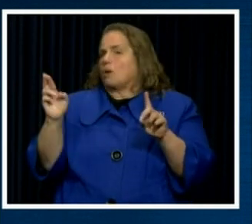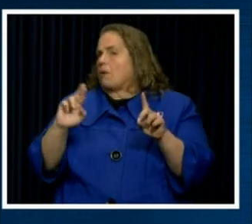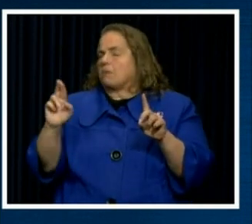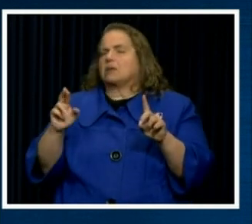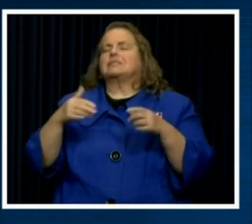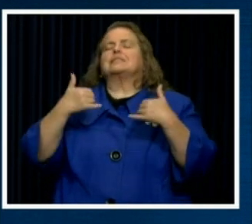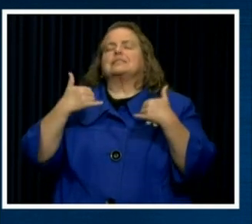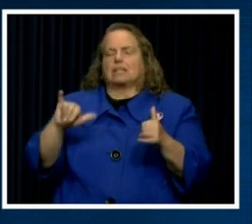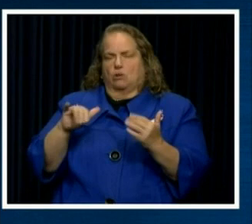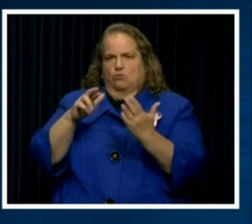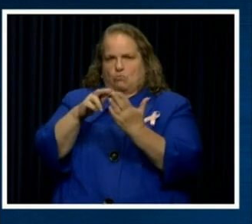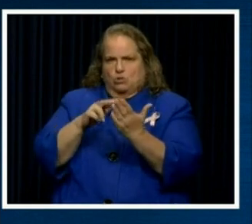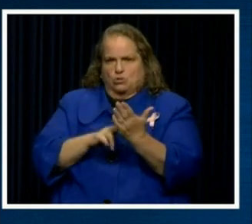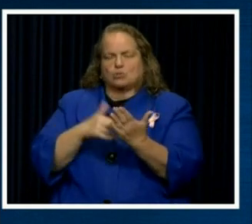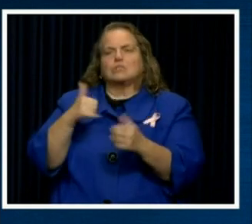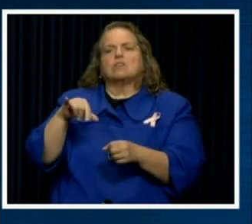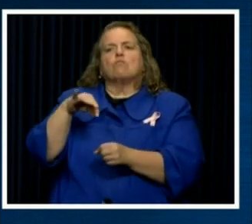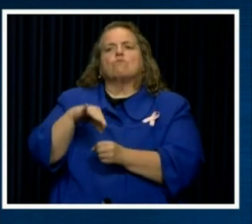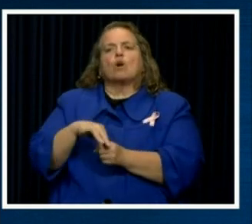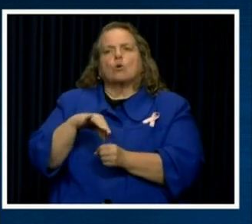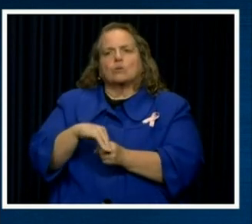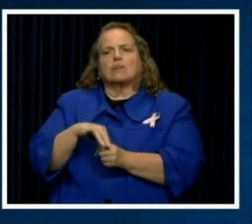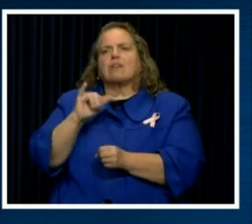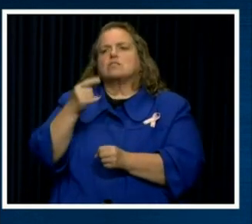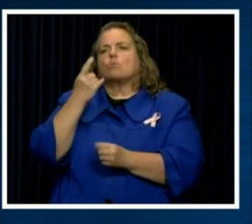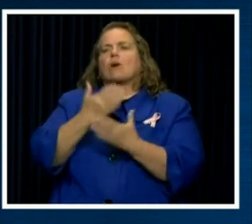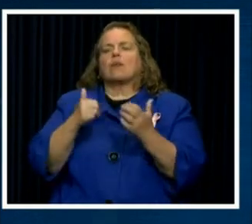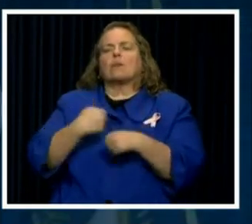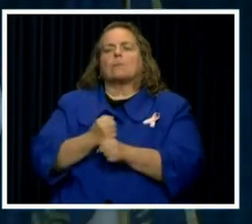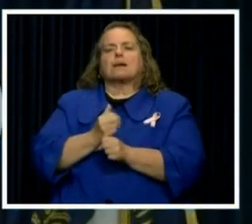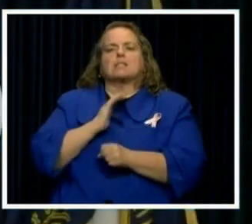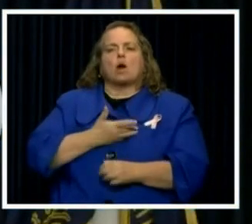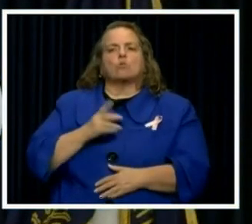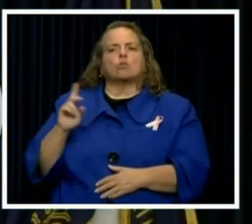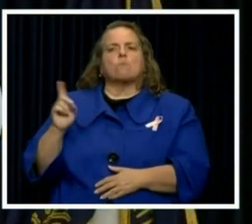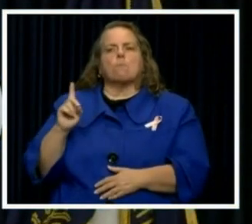register, you should vote. That's one of the things that makes our democracy so strong.